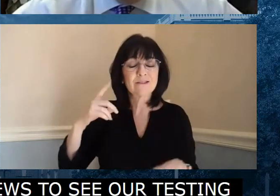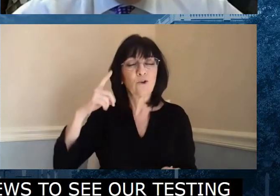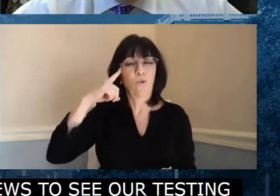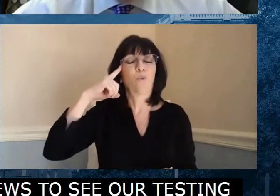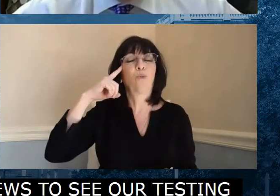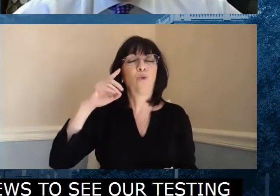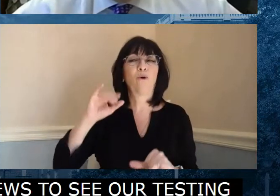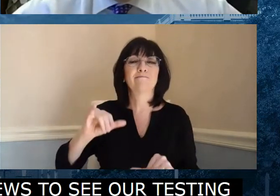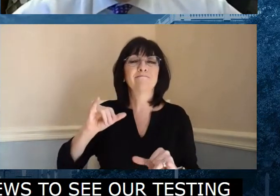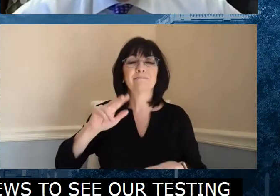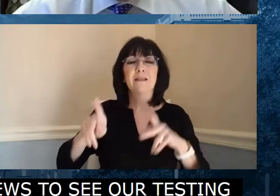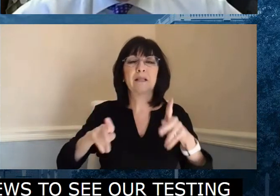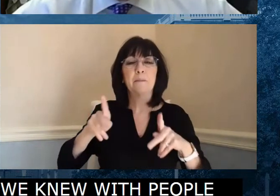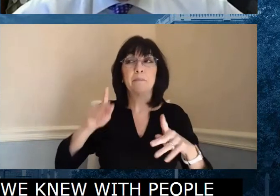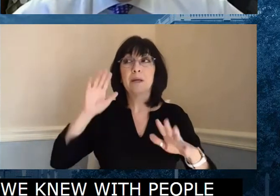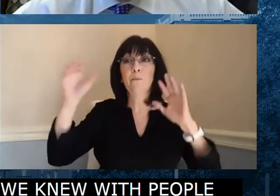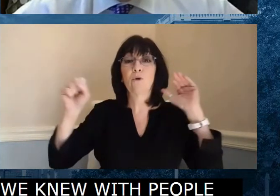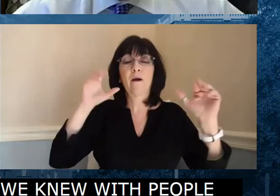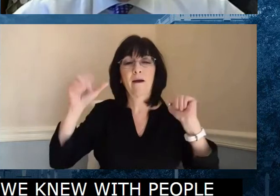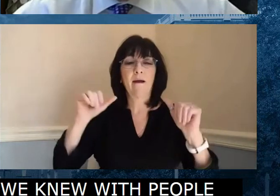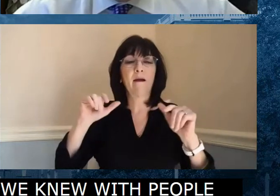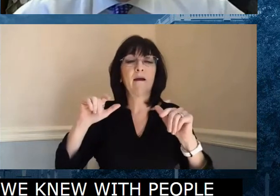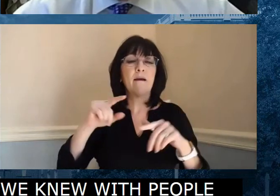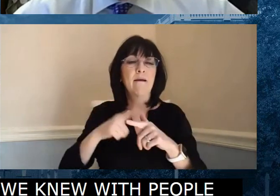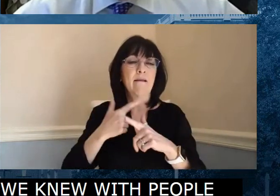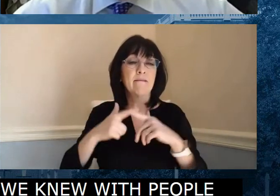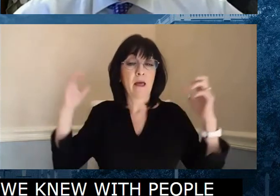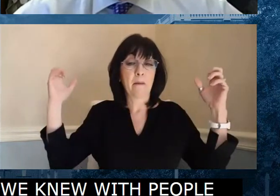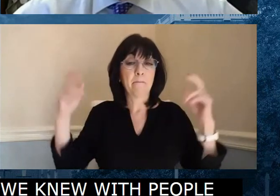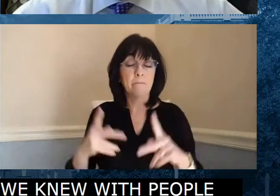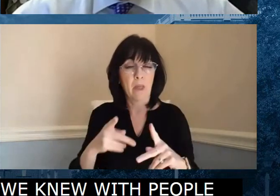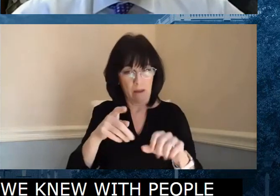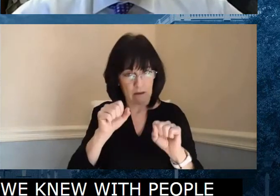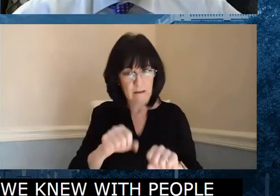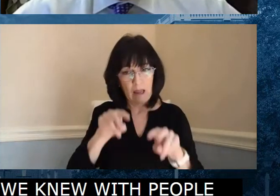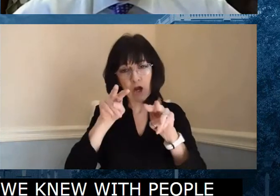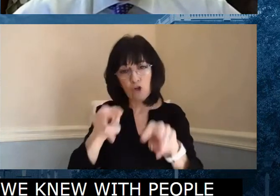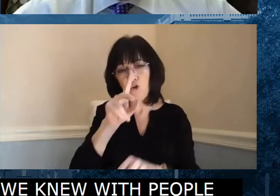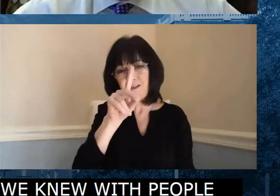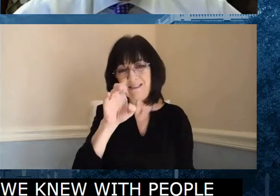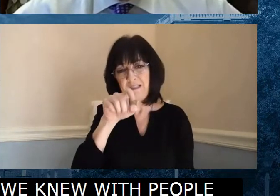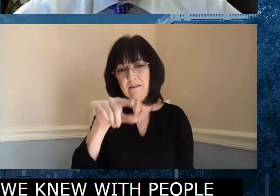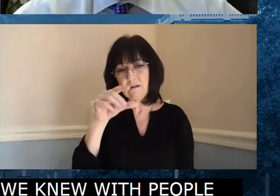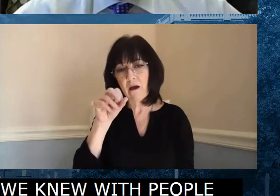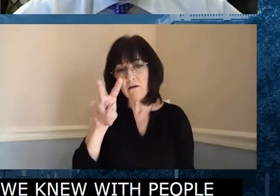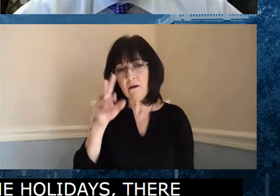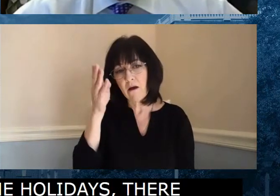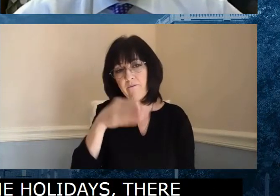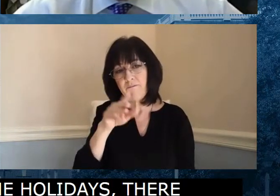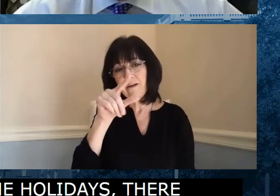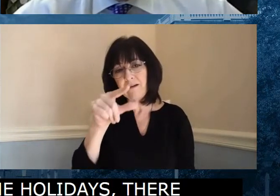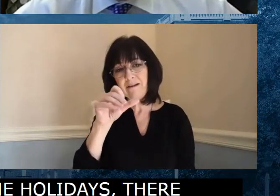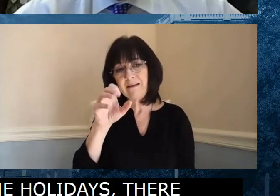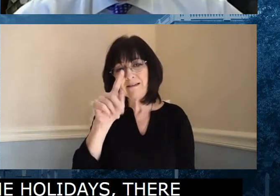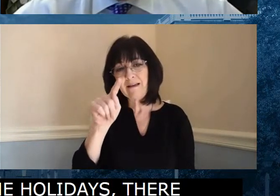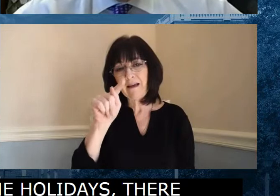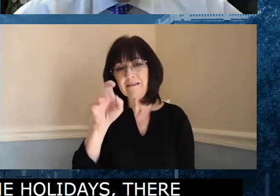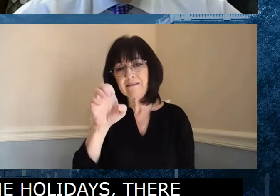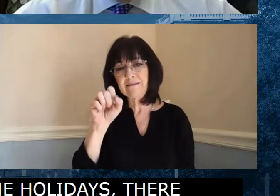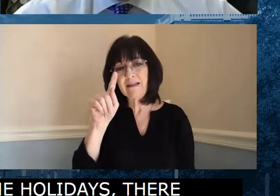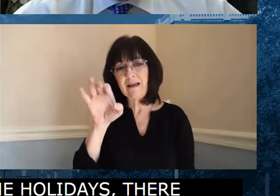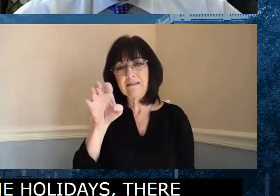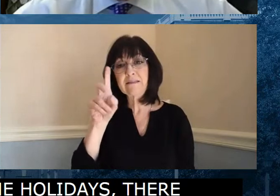that those numbers went up. And again, you could go to de.gov/get-tested to look at all the testing sites across the